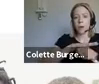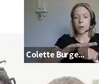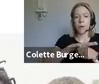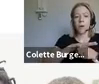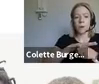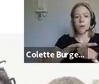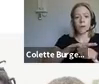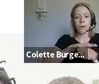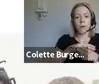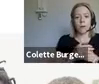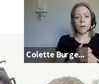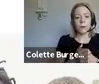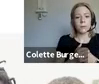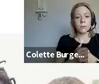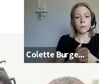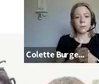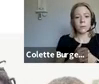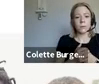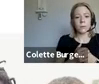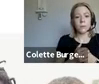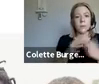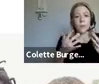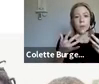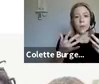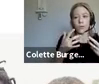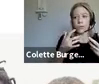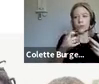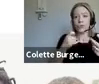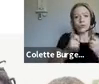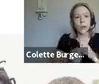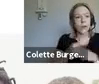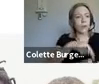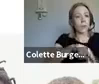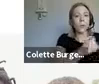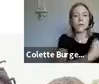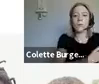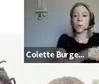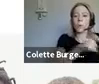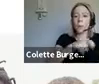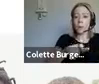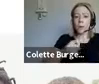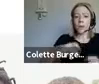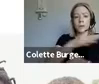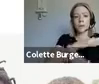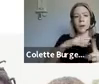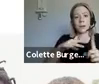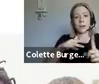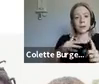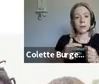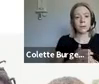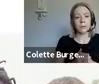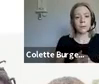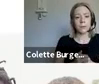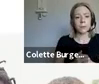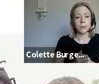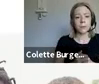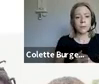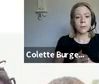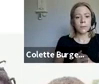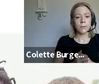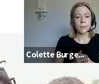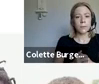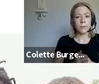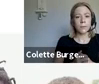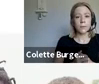the youngest and most vulnerable in our society. Thank you, Ingrid. Lovely. Thanks very